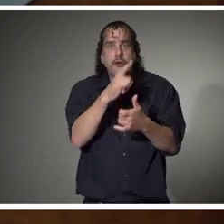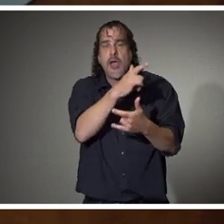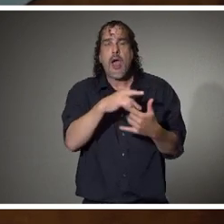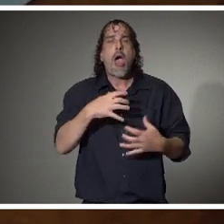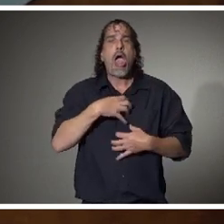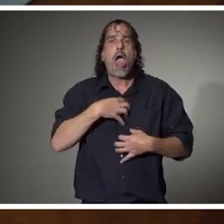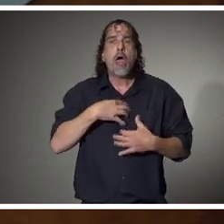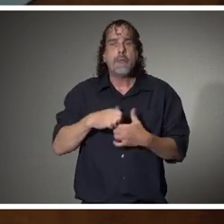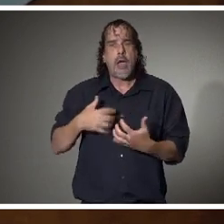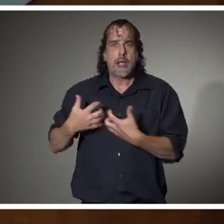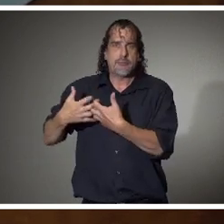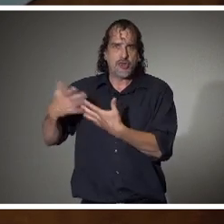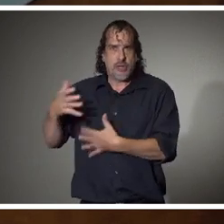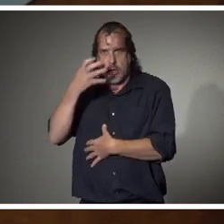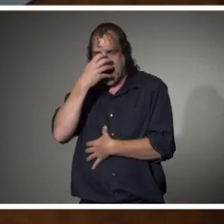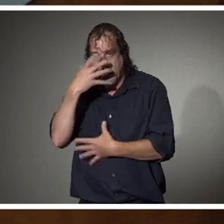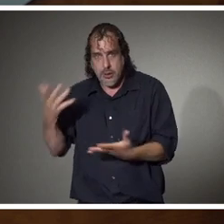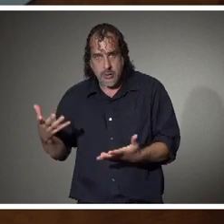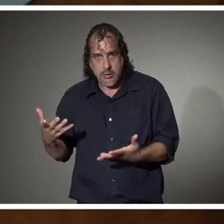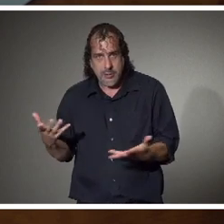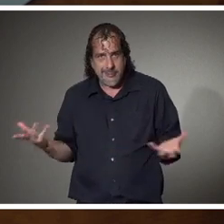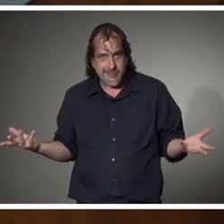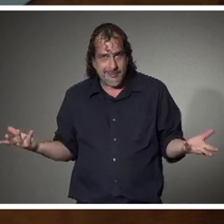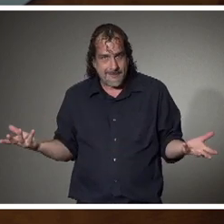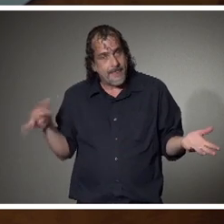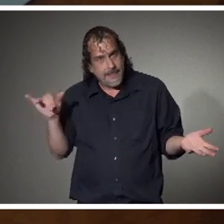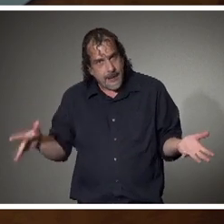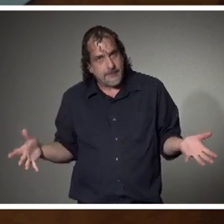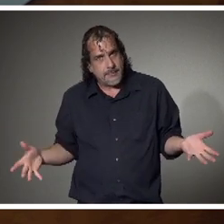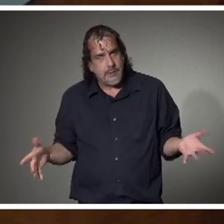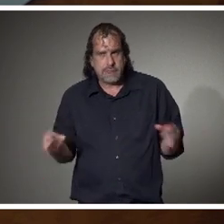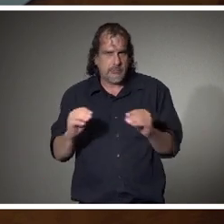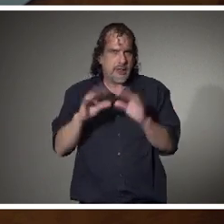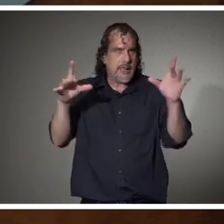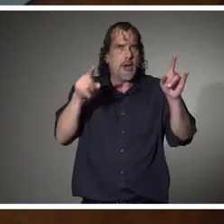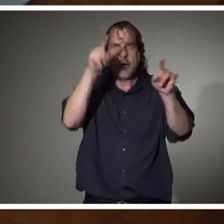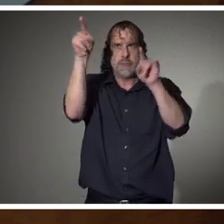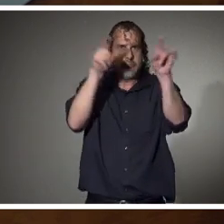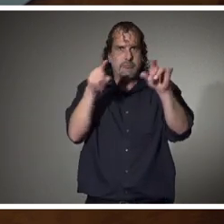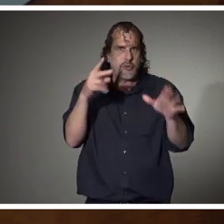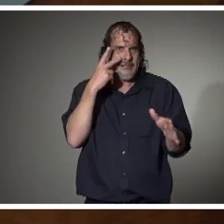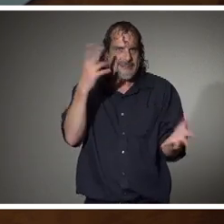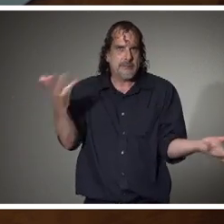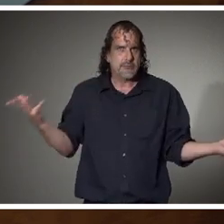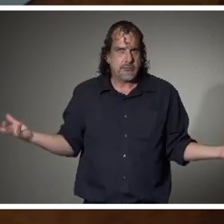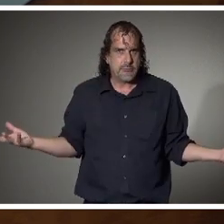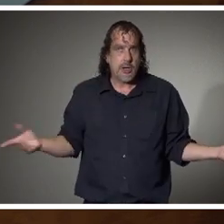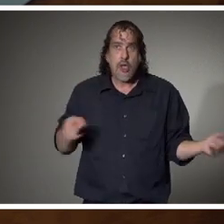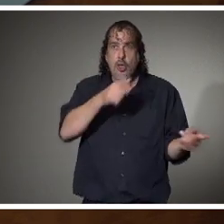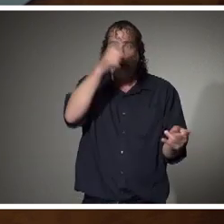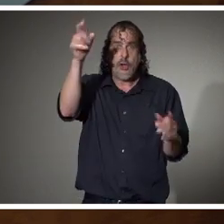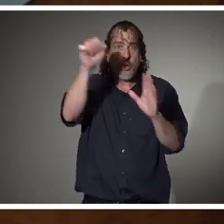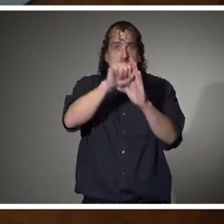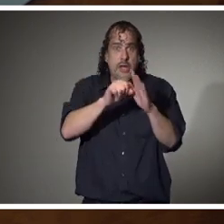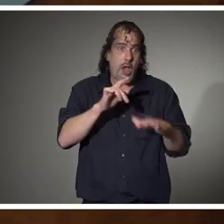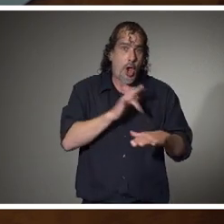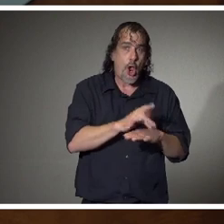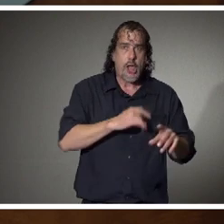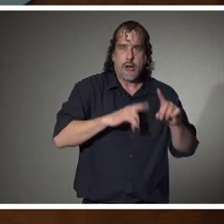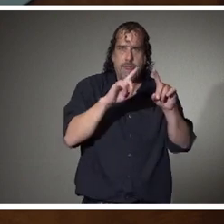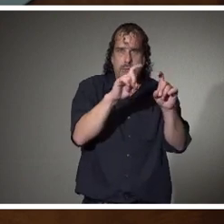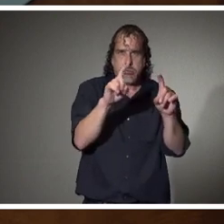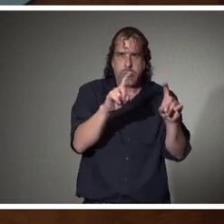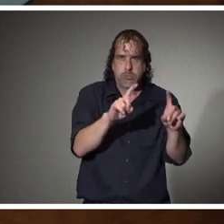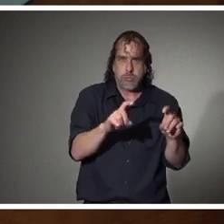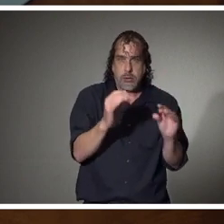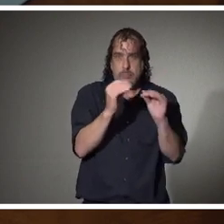about ventilators and which states were not. It is very, very evident that those states that were very early into testing,